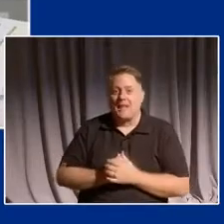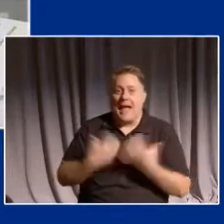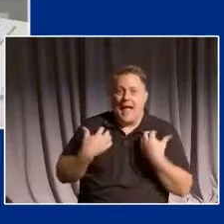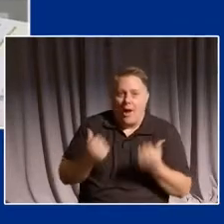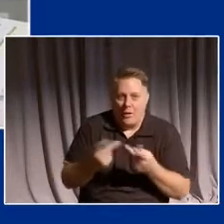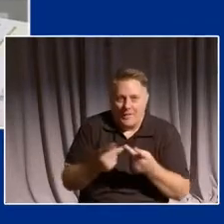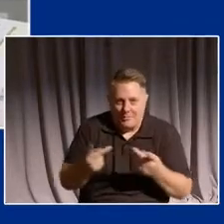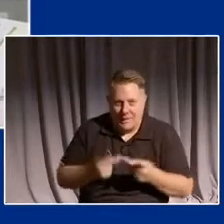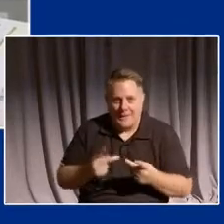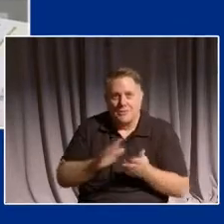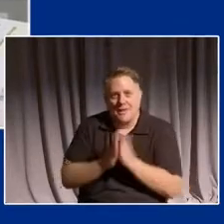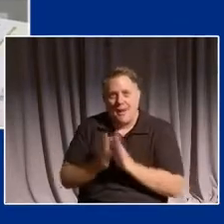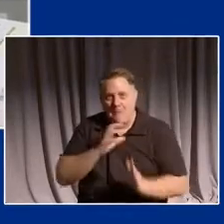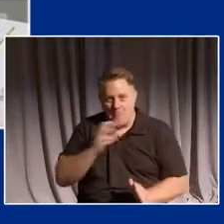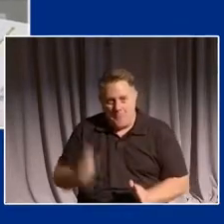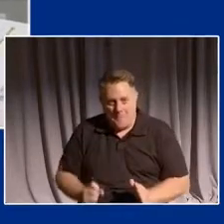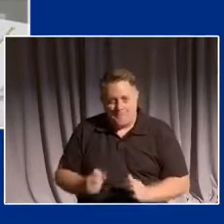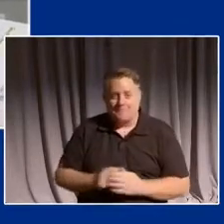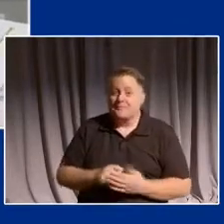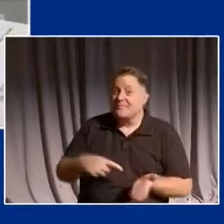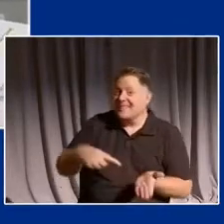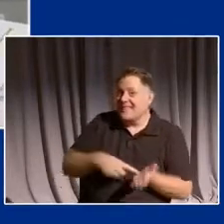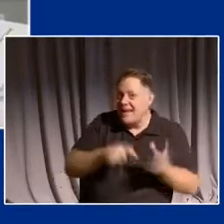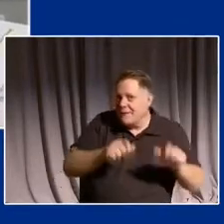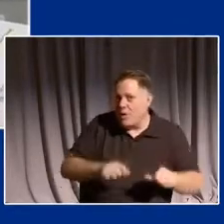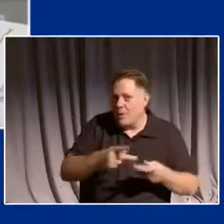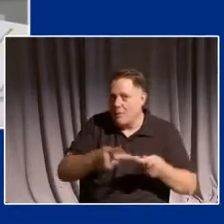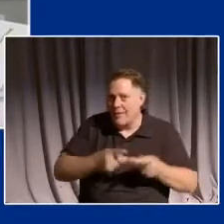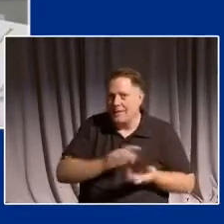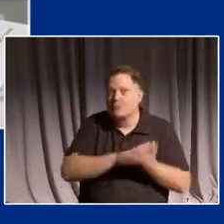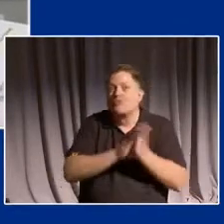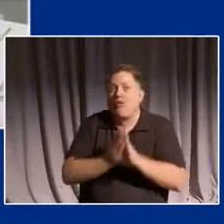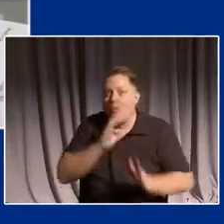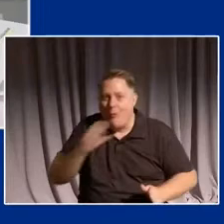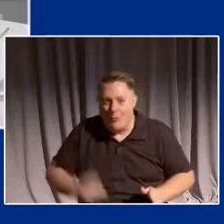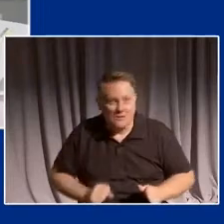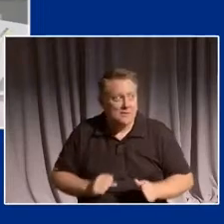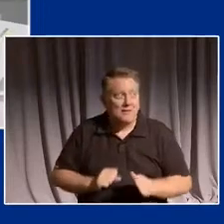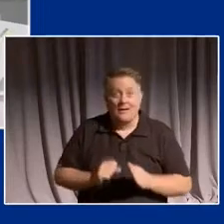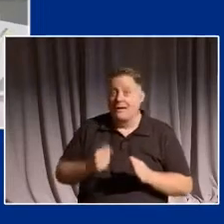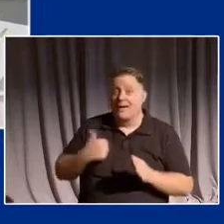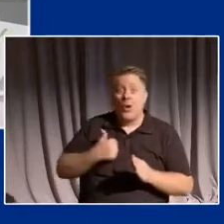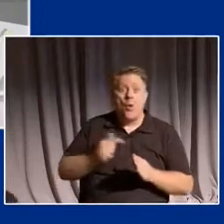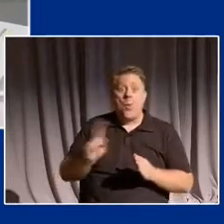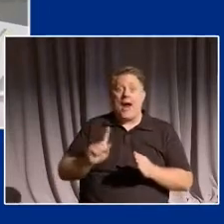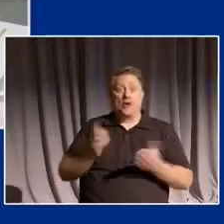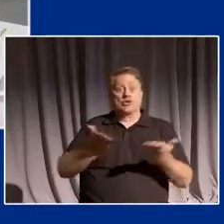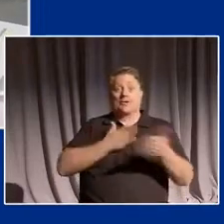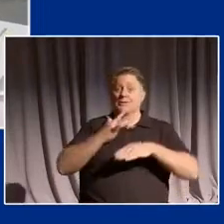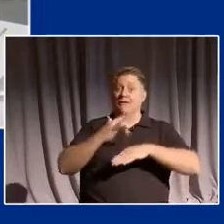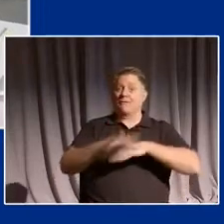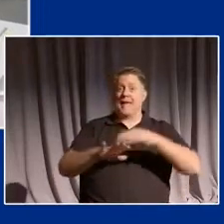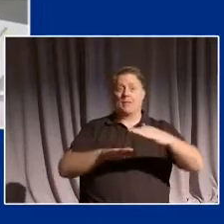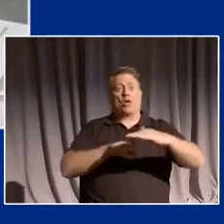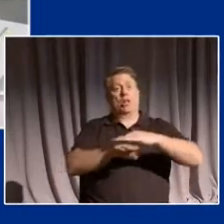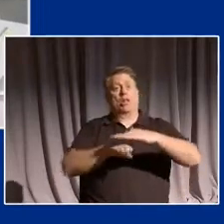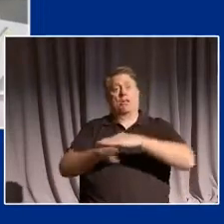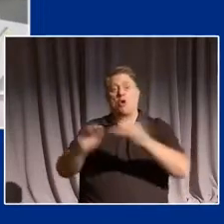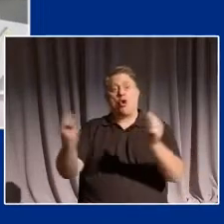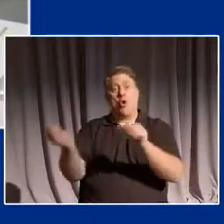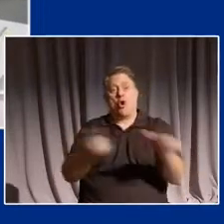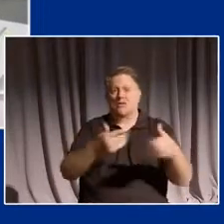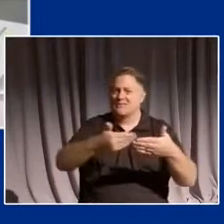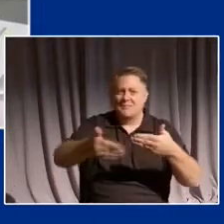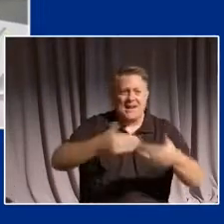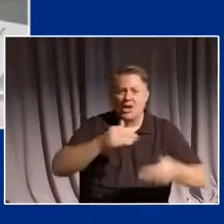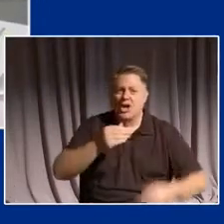place to grow old in, an affordable place to grow old in, where services are accessible to all,